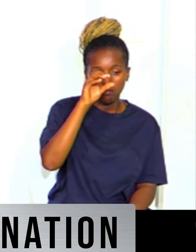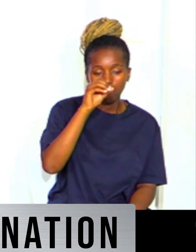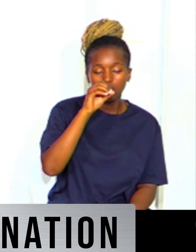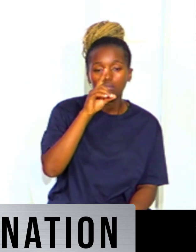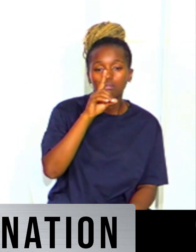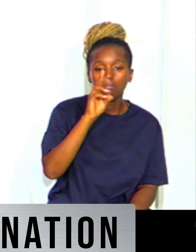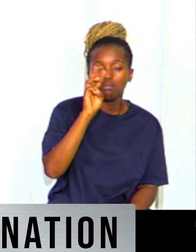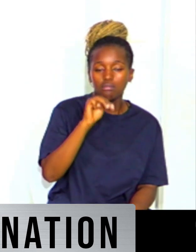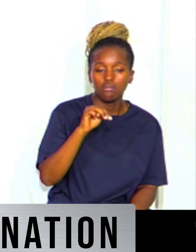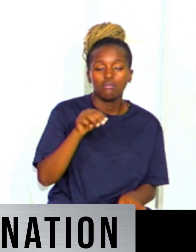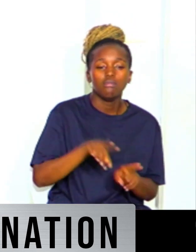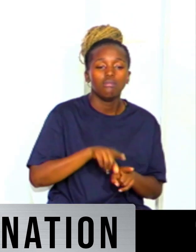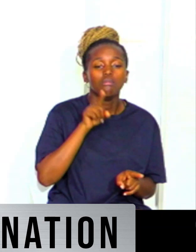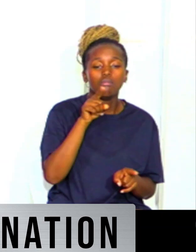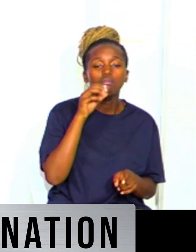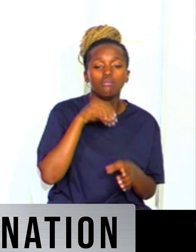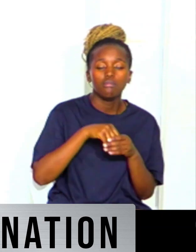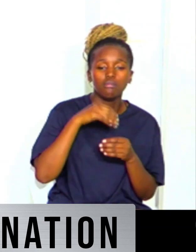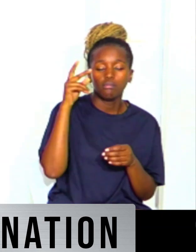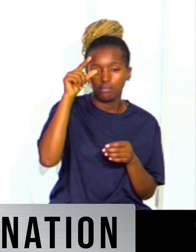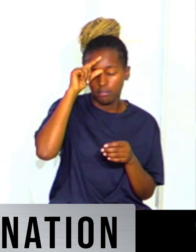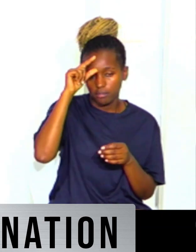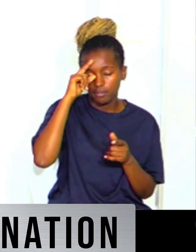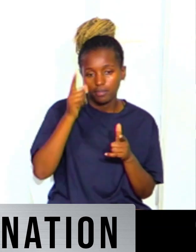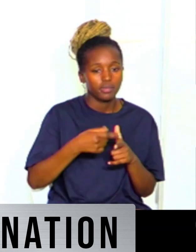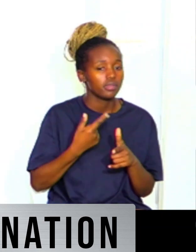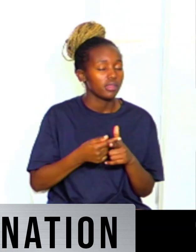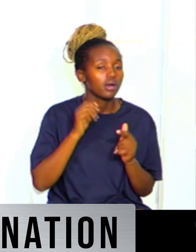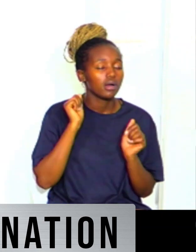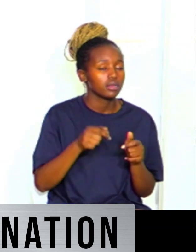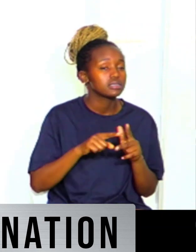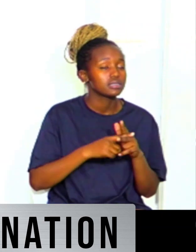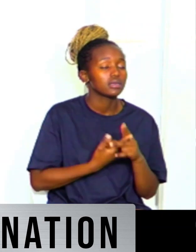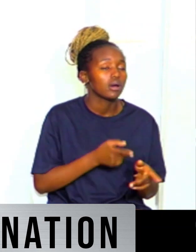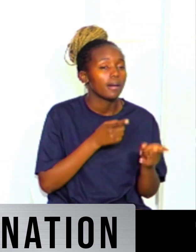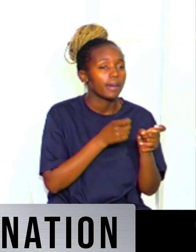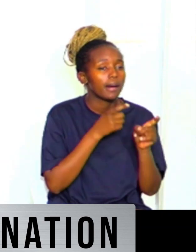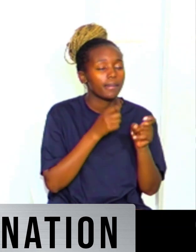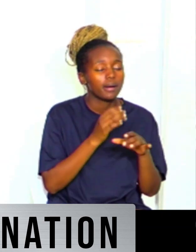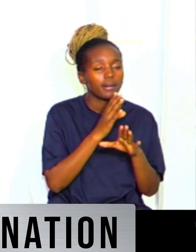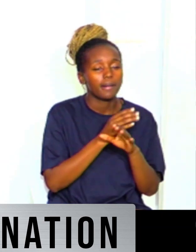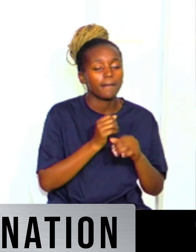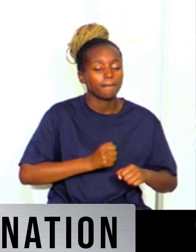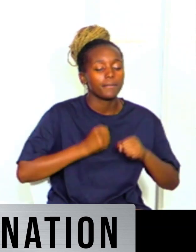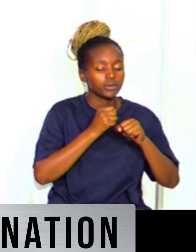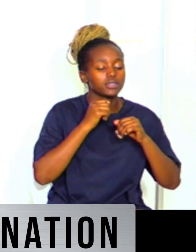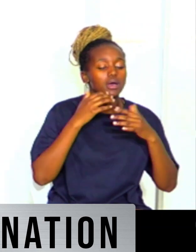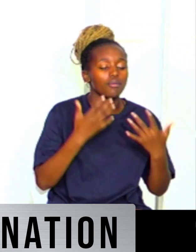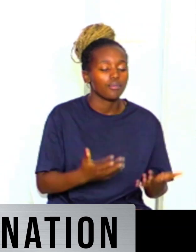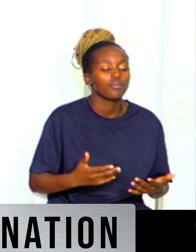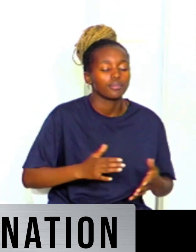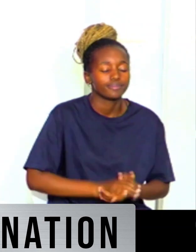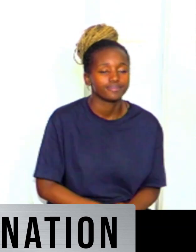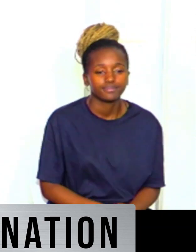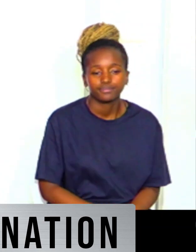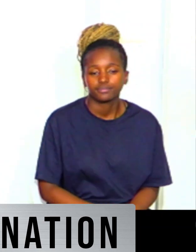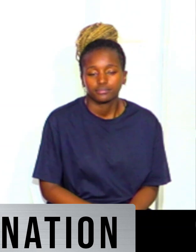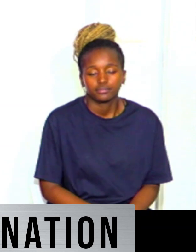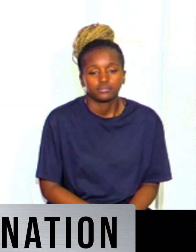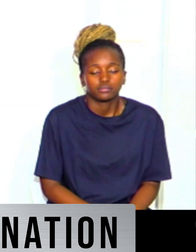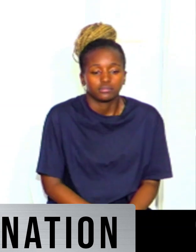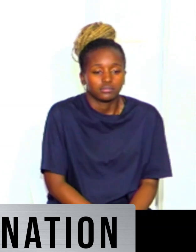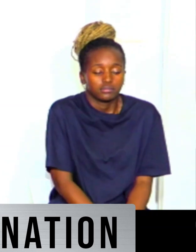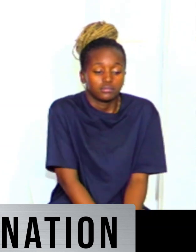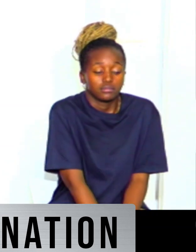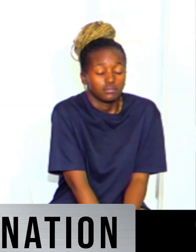have been given a job. So you cannot always kutusi your boss and that boss is the one that has employed you. It doesn't make sense. Sasa hiyo kazi itaisha ndio